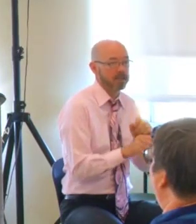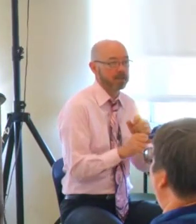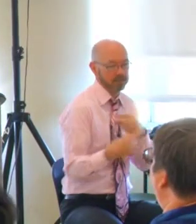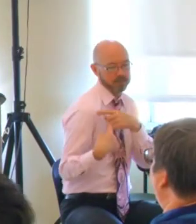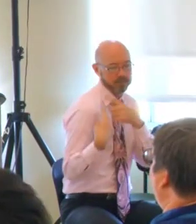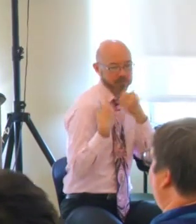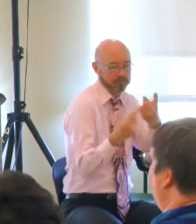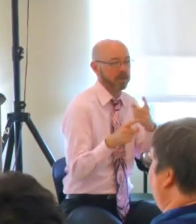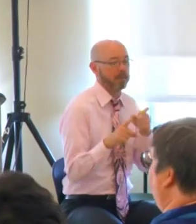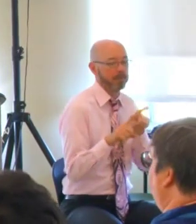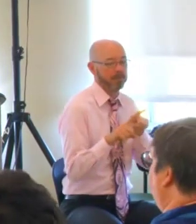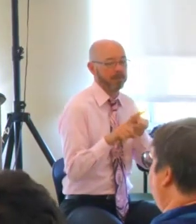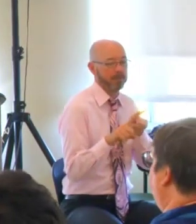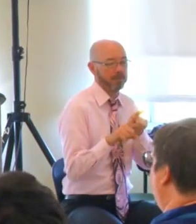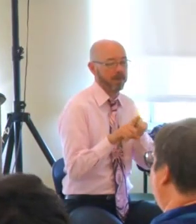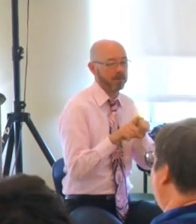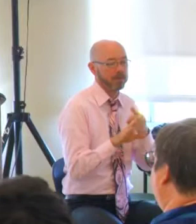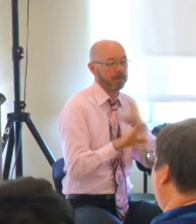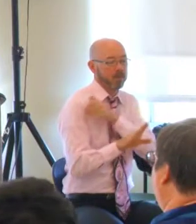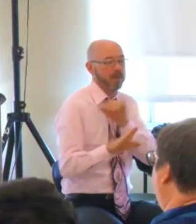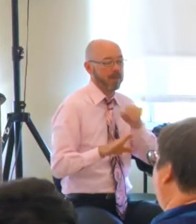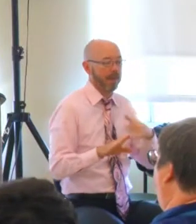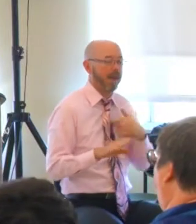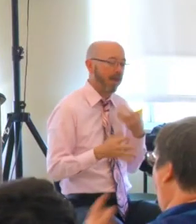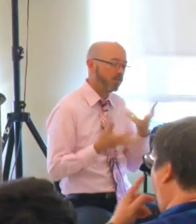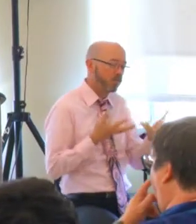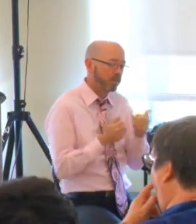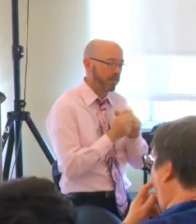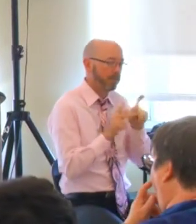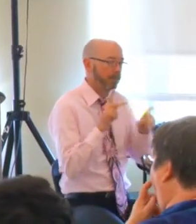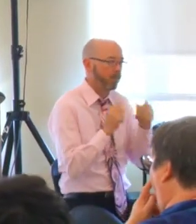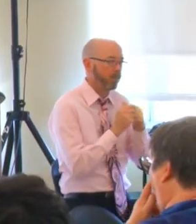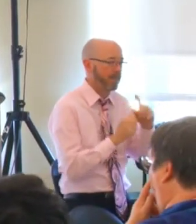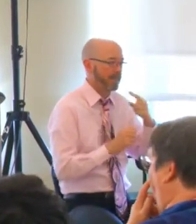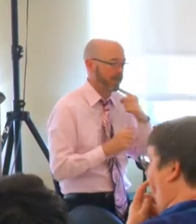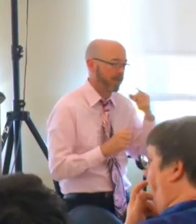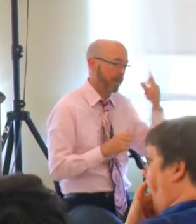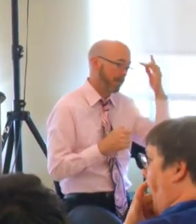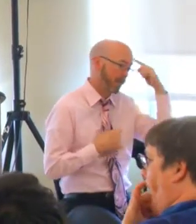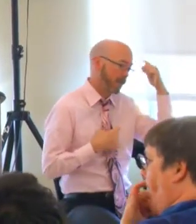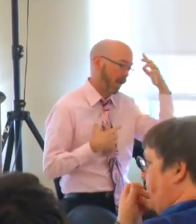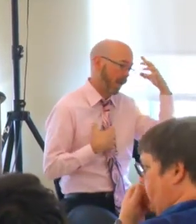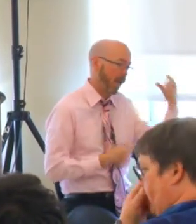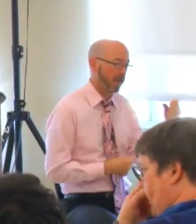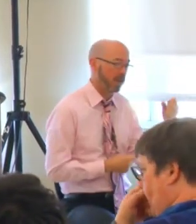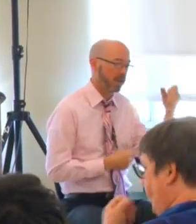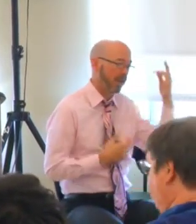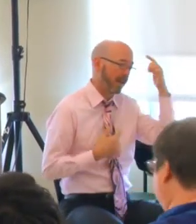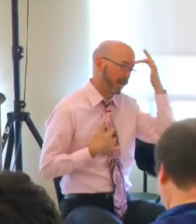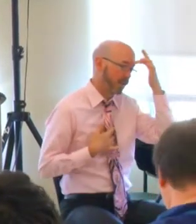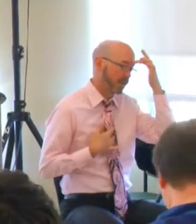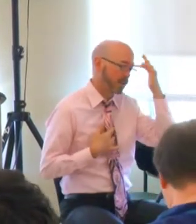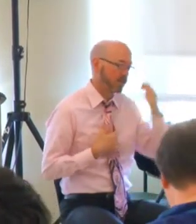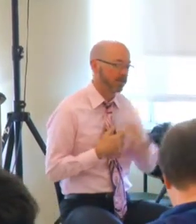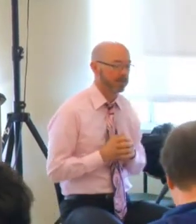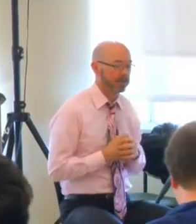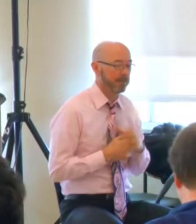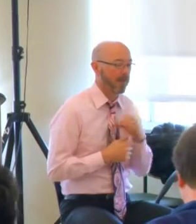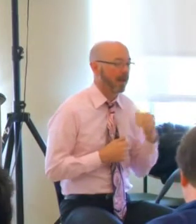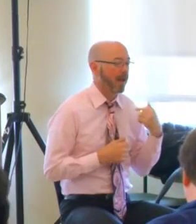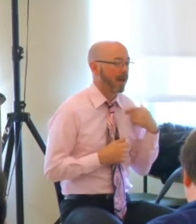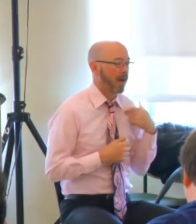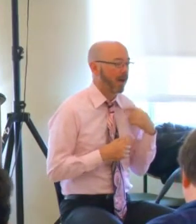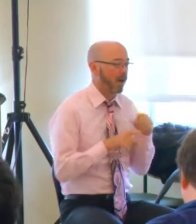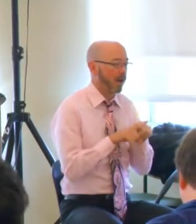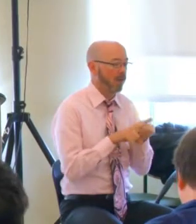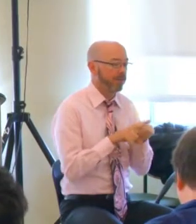primarily with people with very serious mental illness in the public sector. And I'm a former attending from